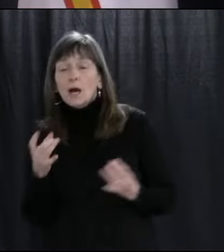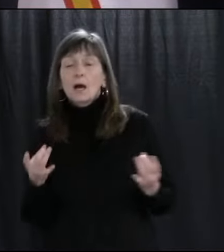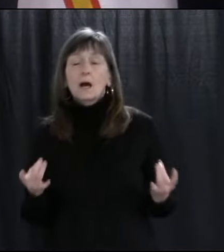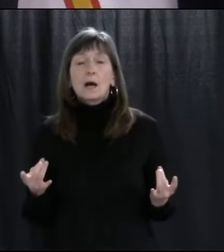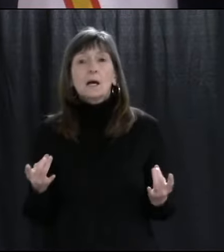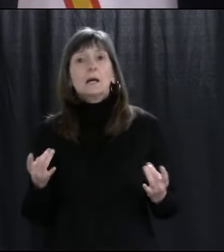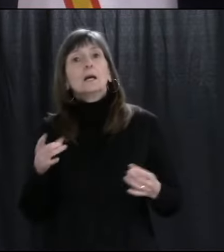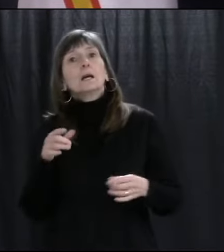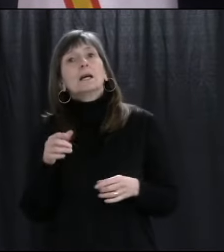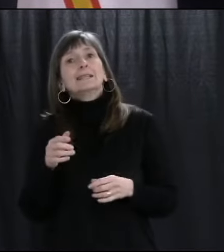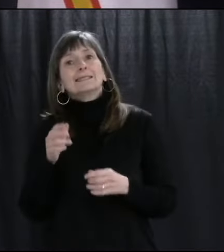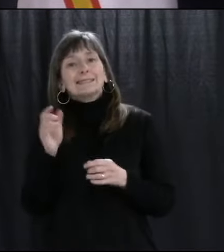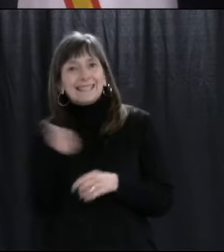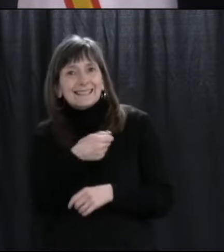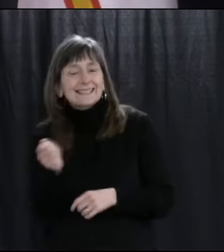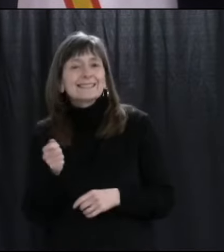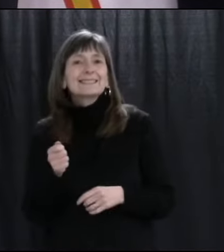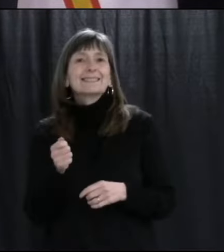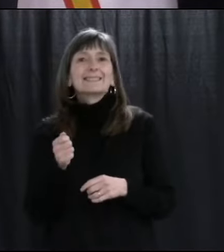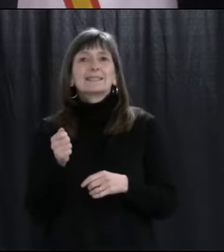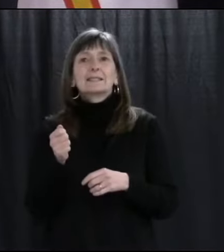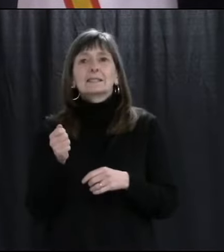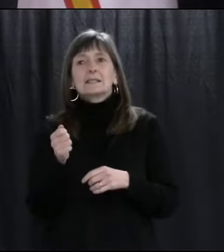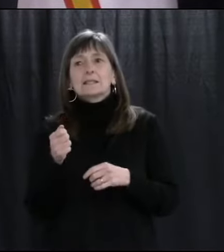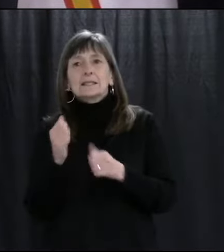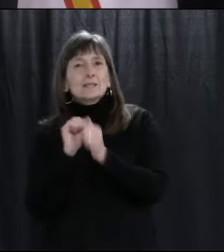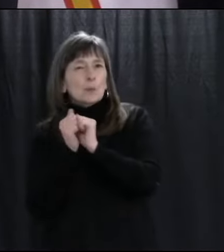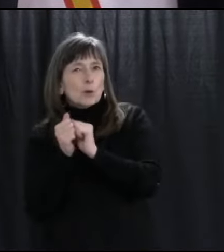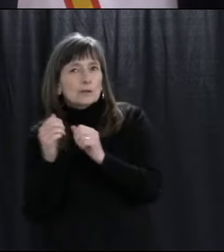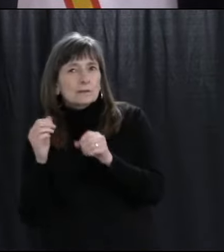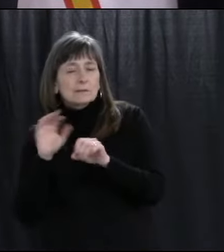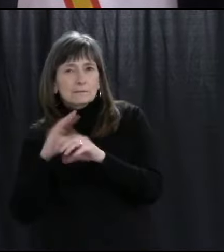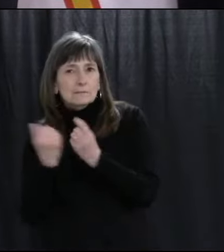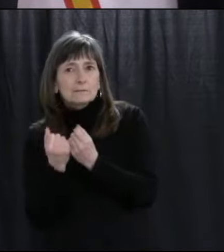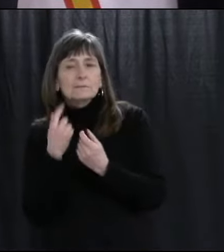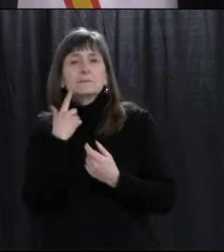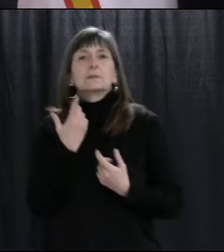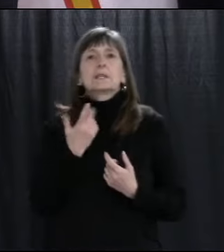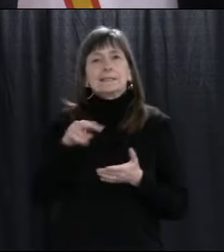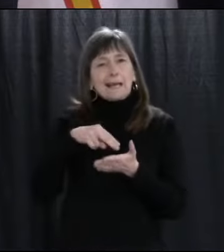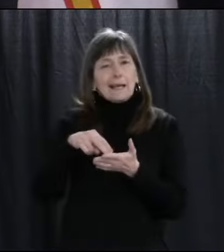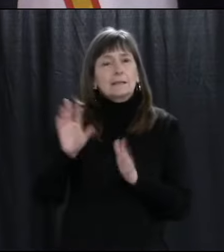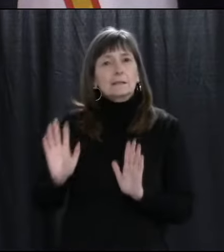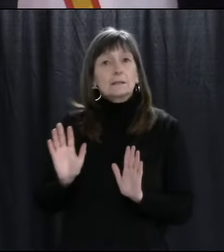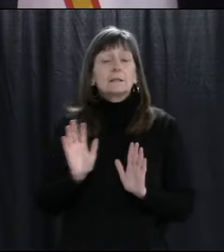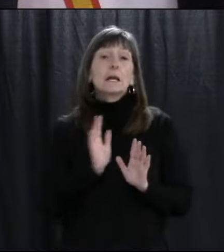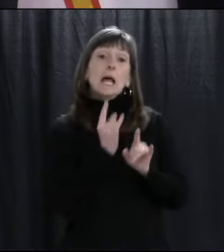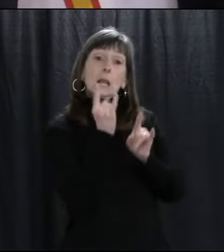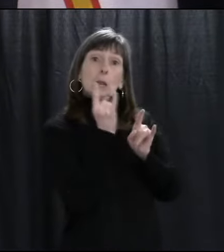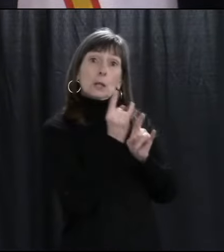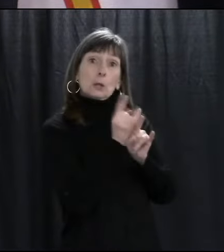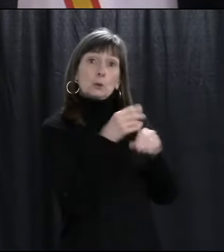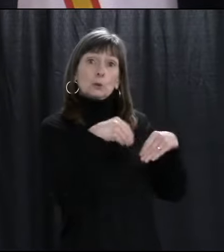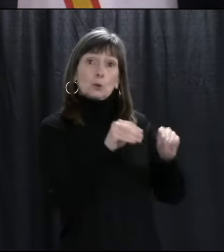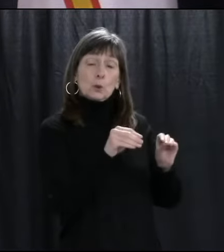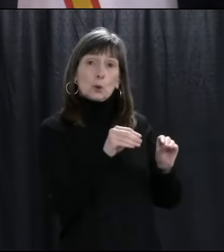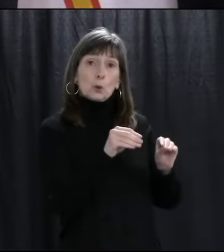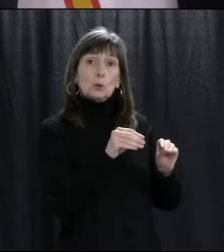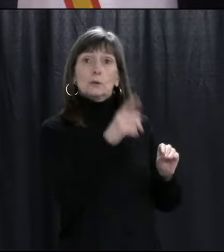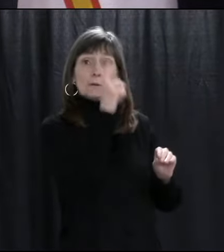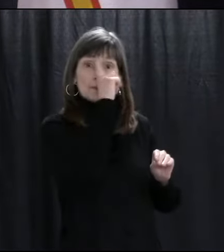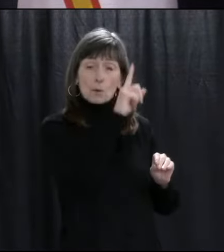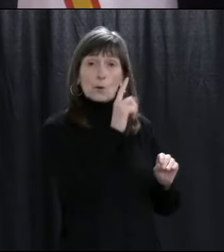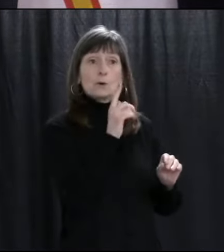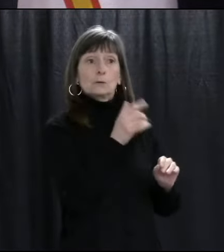squash facilities, and dance studios. Businesses that hold a license under the Liquor Control Act, whose primary purpose is the consumption of